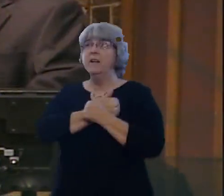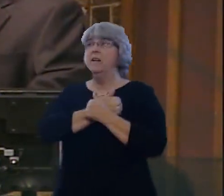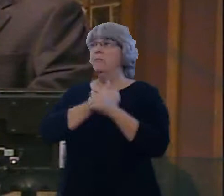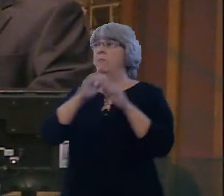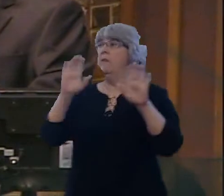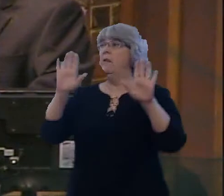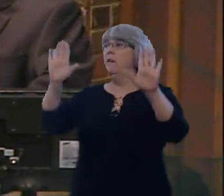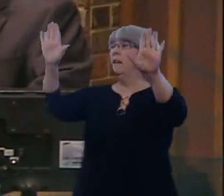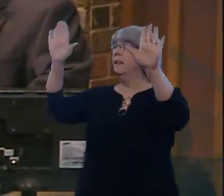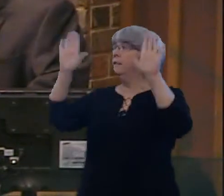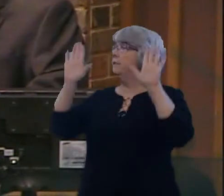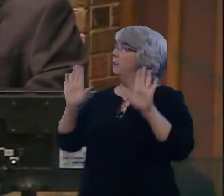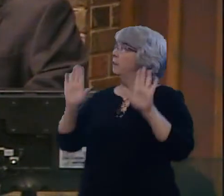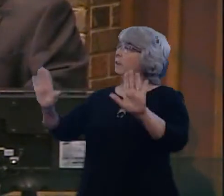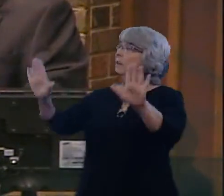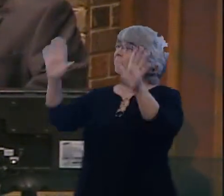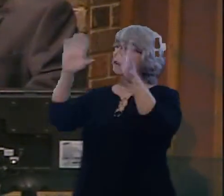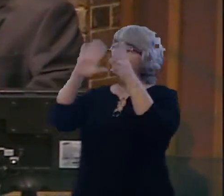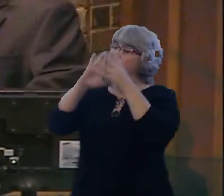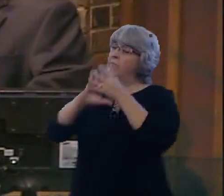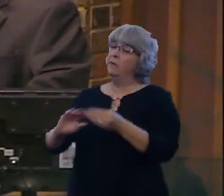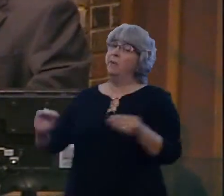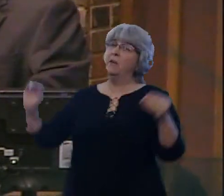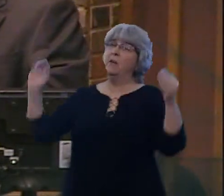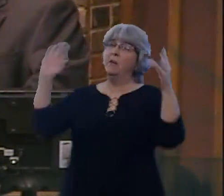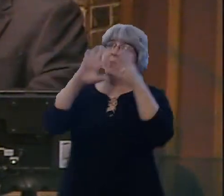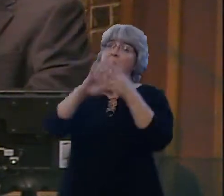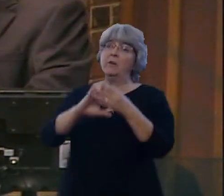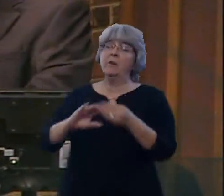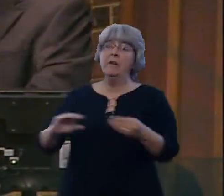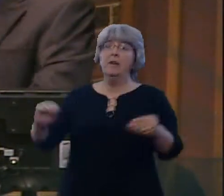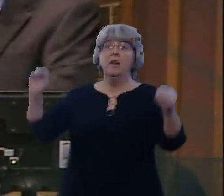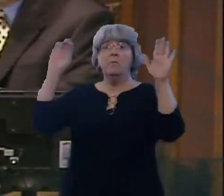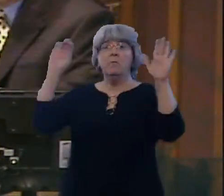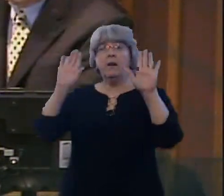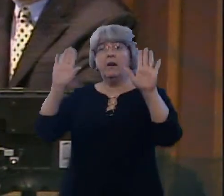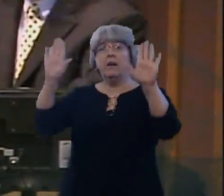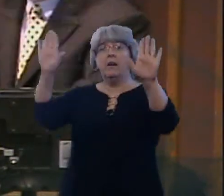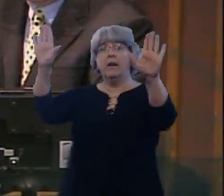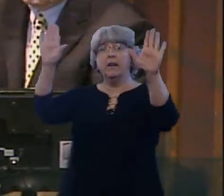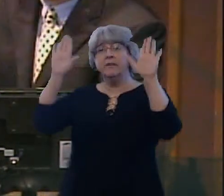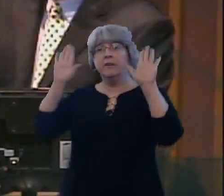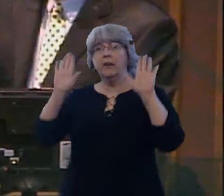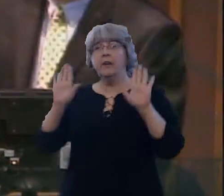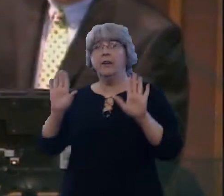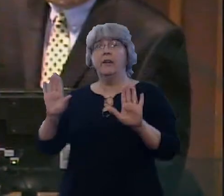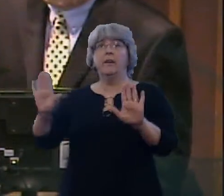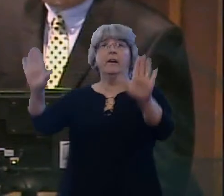Wonderful story of love, wonderful.